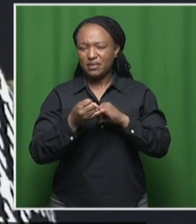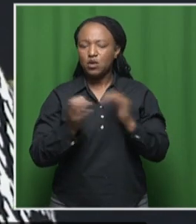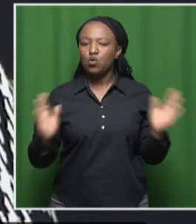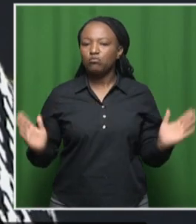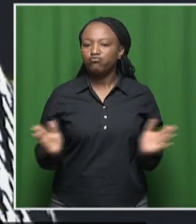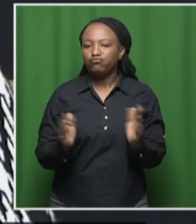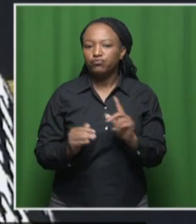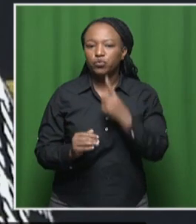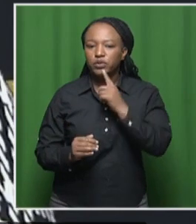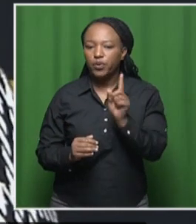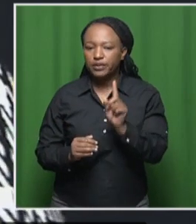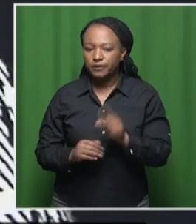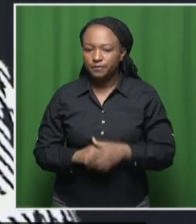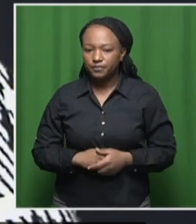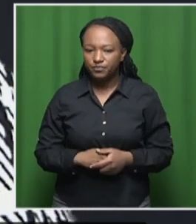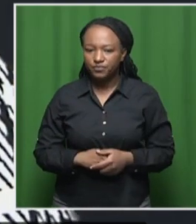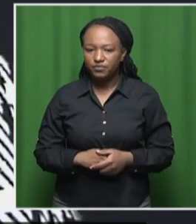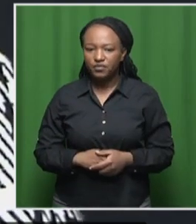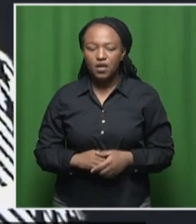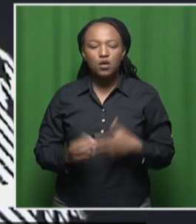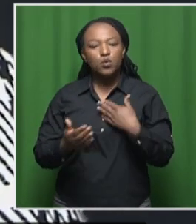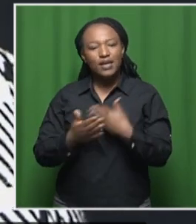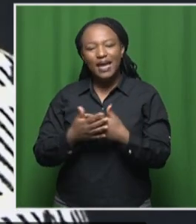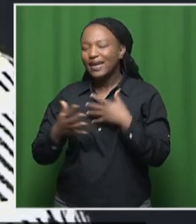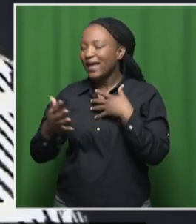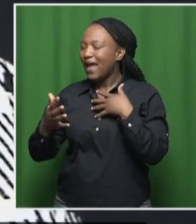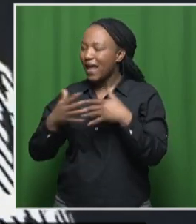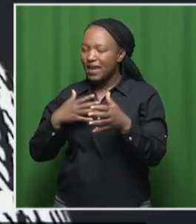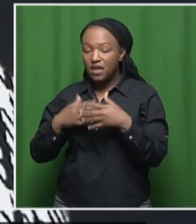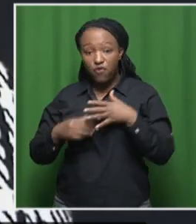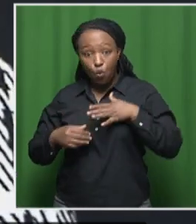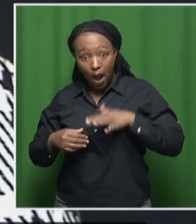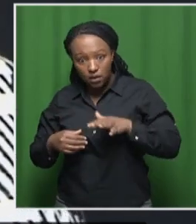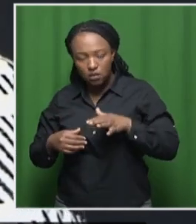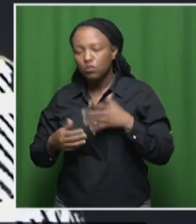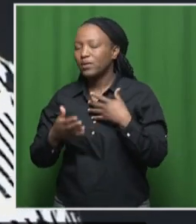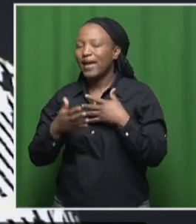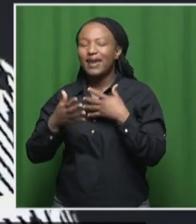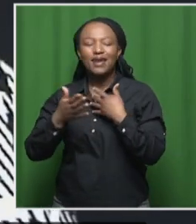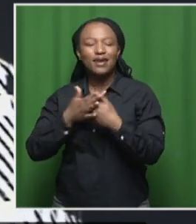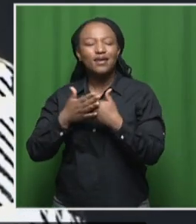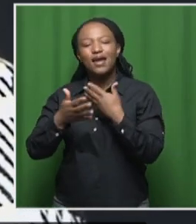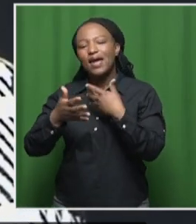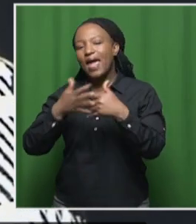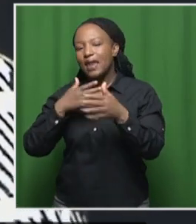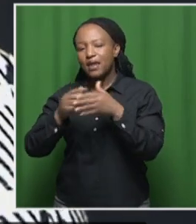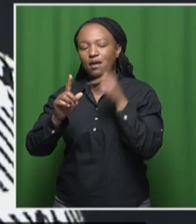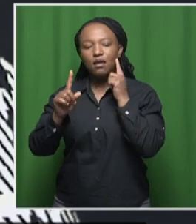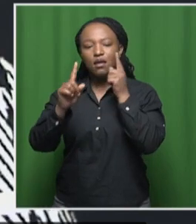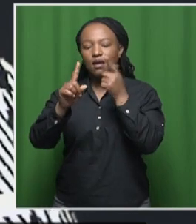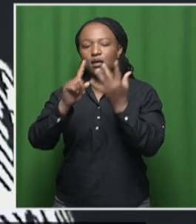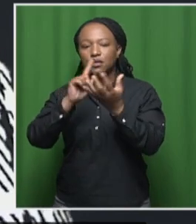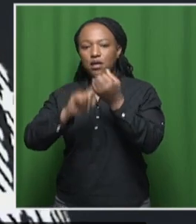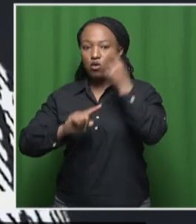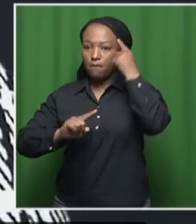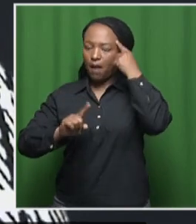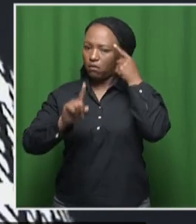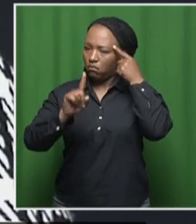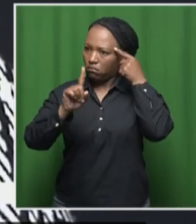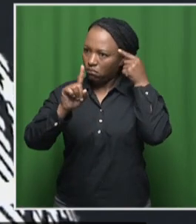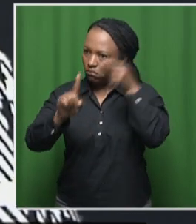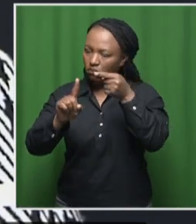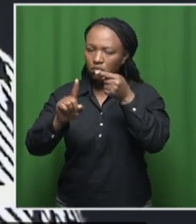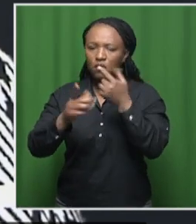them? You can be anything you want to be. Set your mind, set your goals high, you can achieve it, and believe in